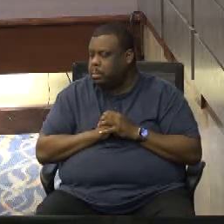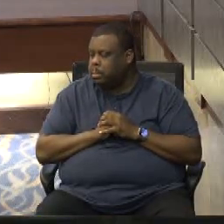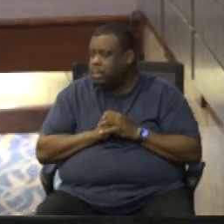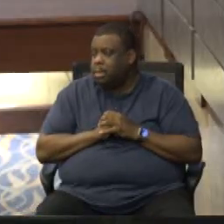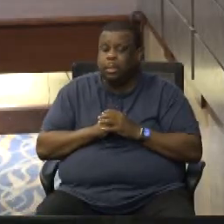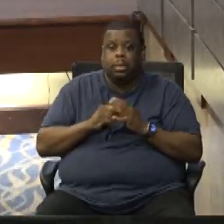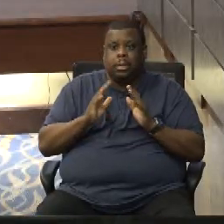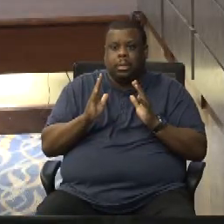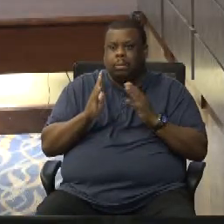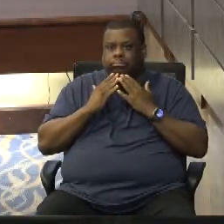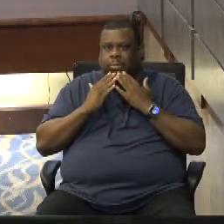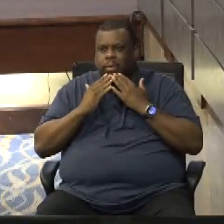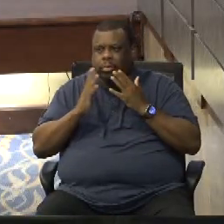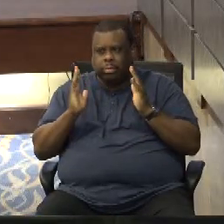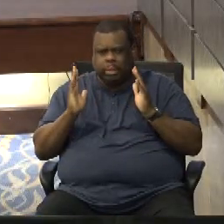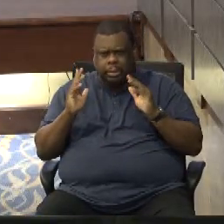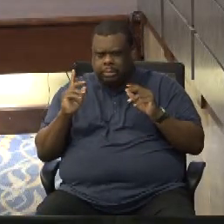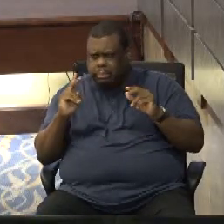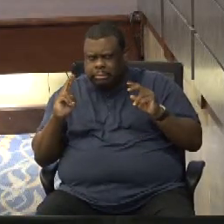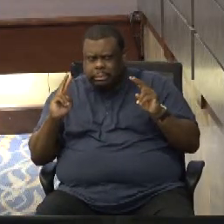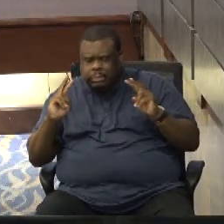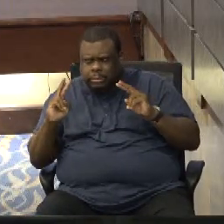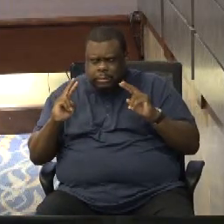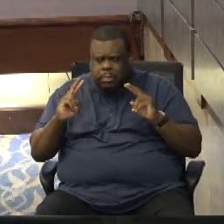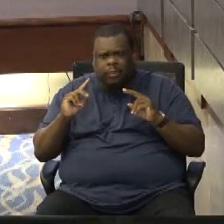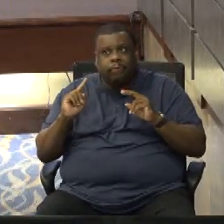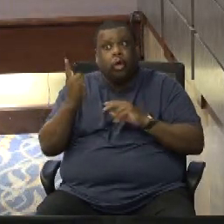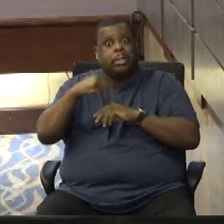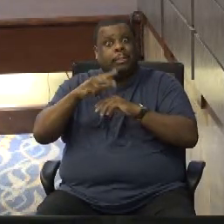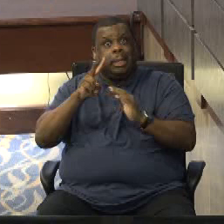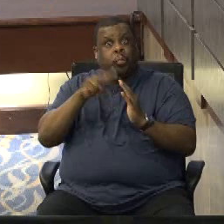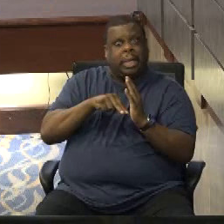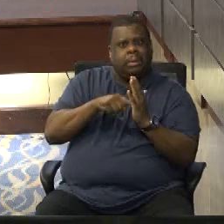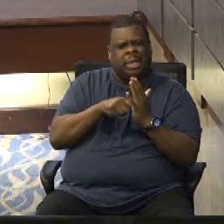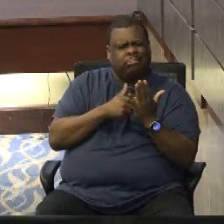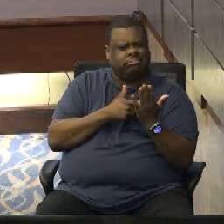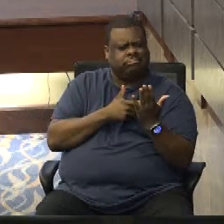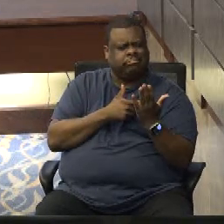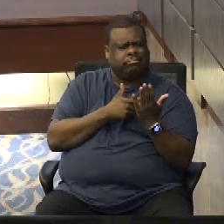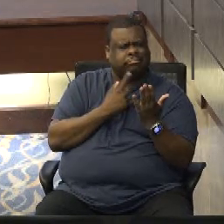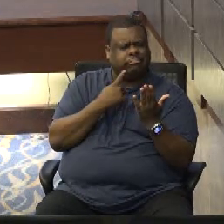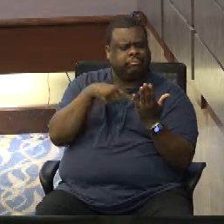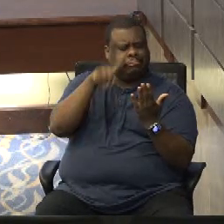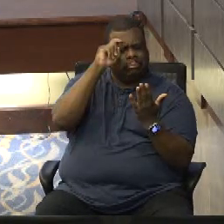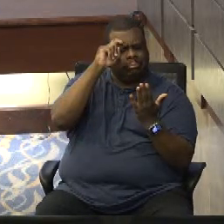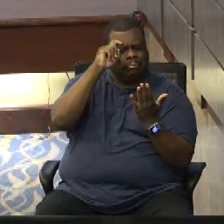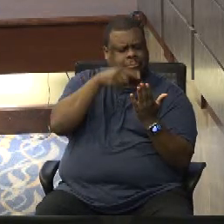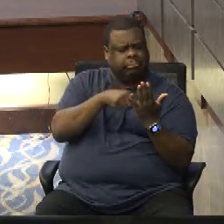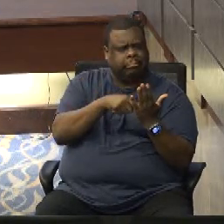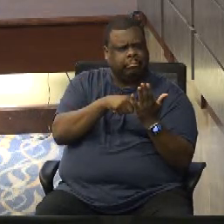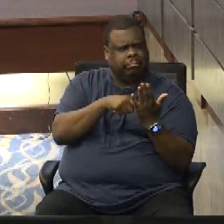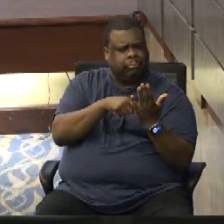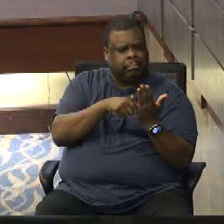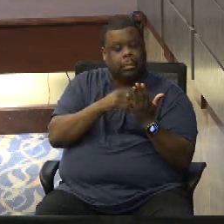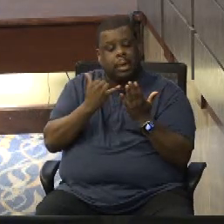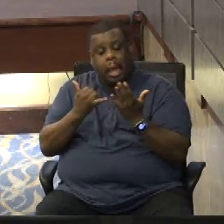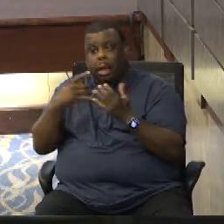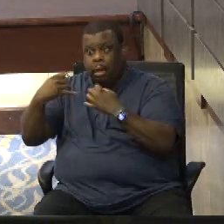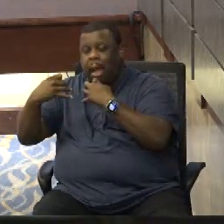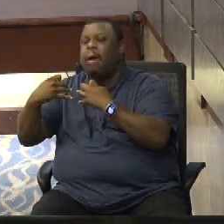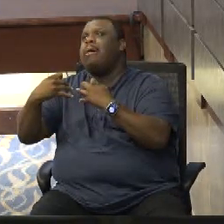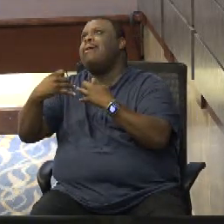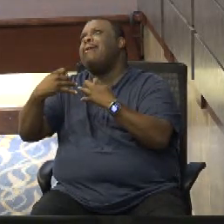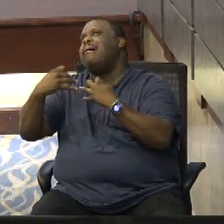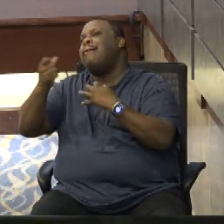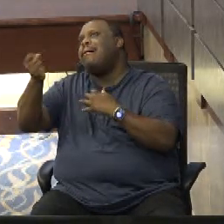Thank you for that. yeah, when I was reading this the first time through, I thought, wow, that is definitely committed, but, all right, I get it. On But, go